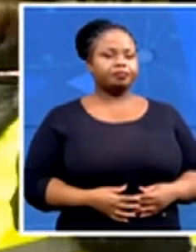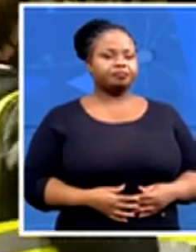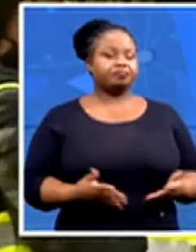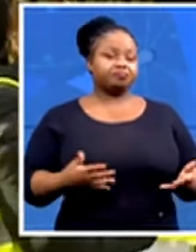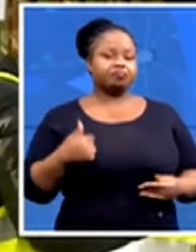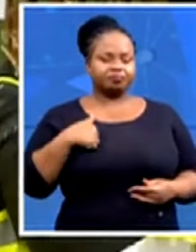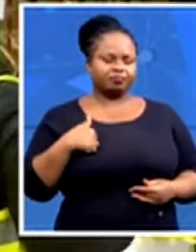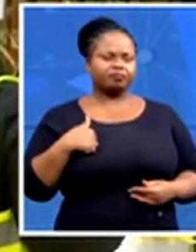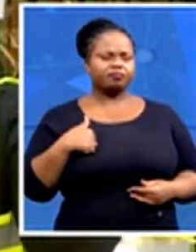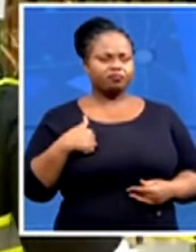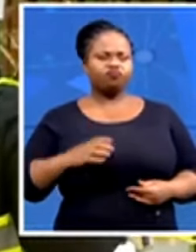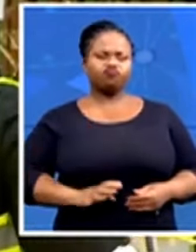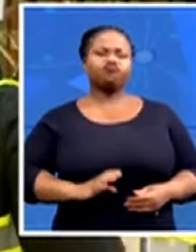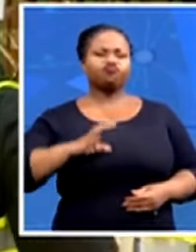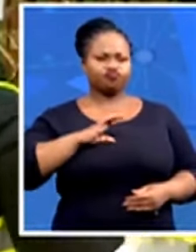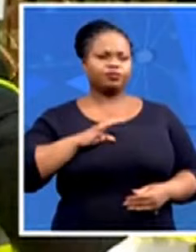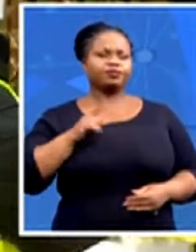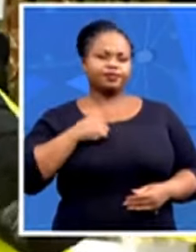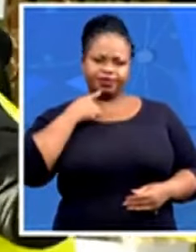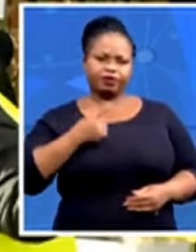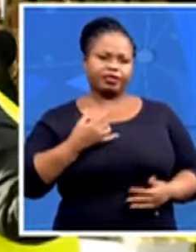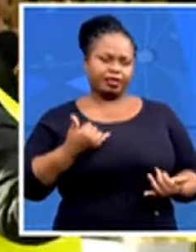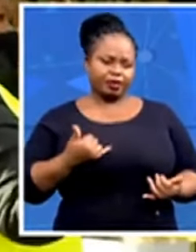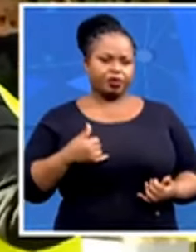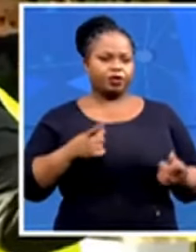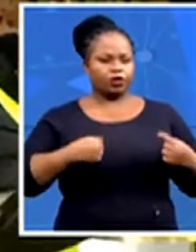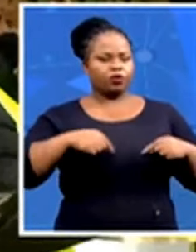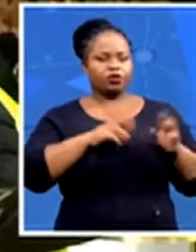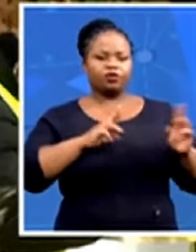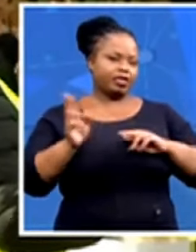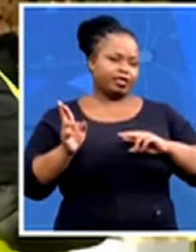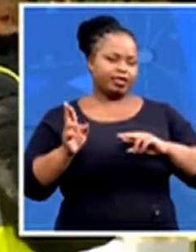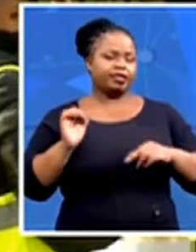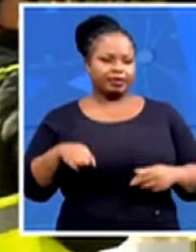that we are indeed ready to welcome all